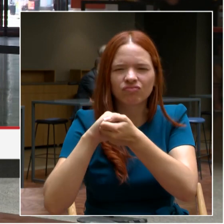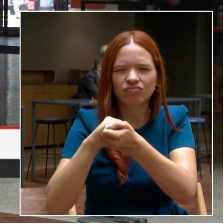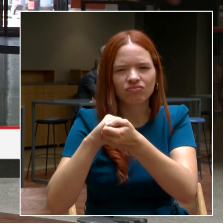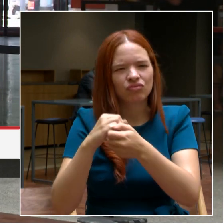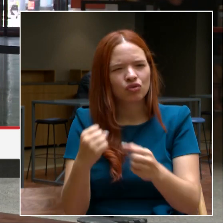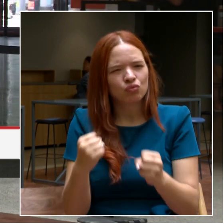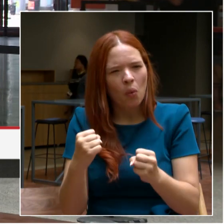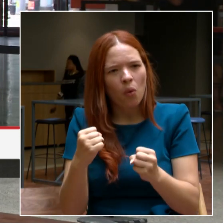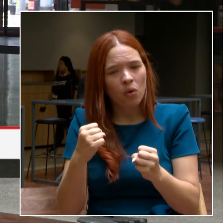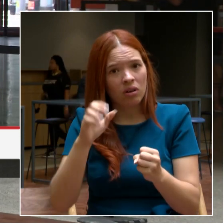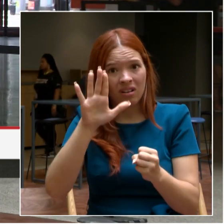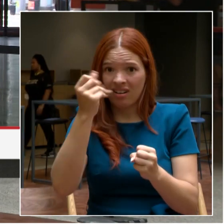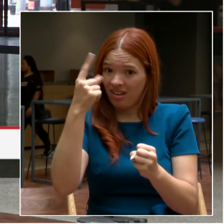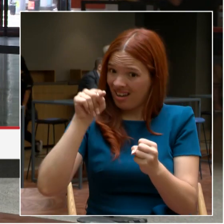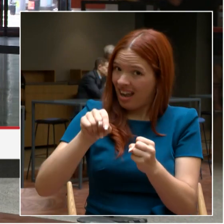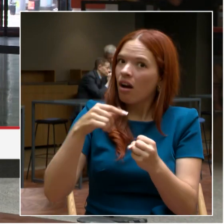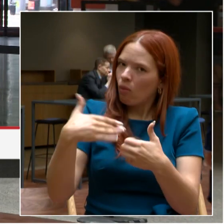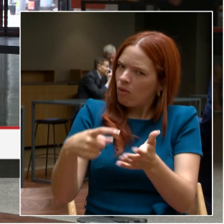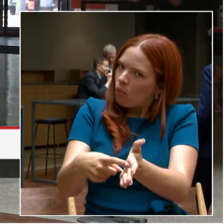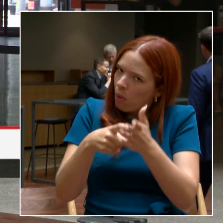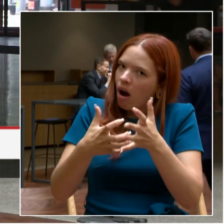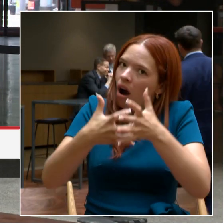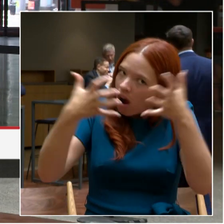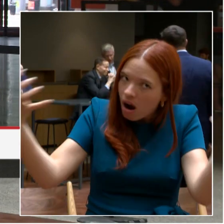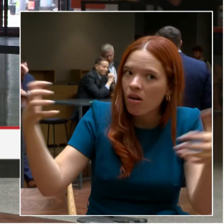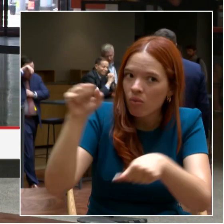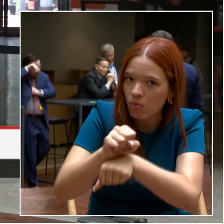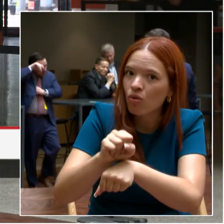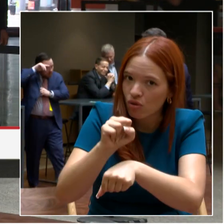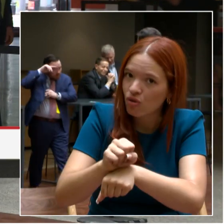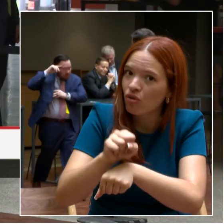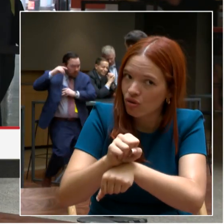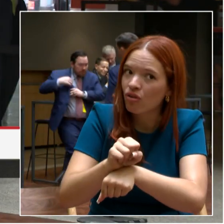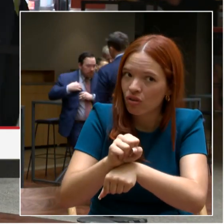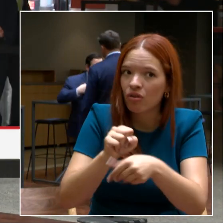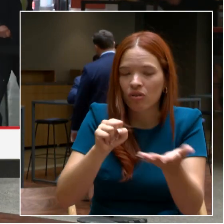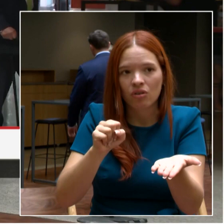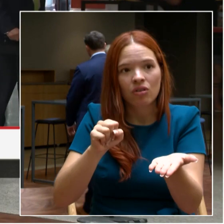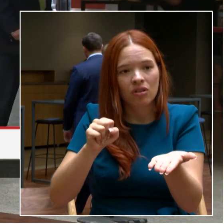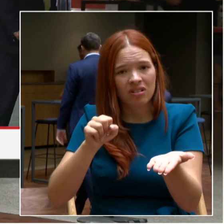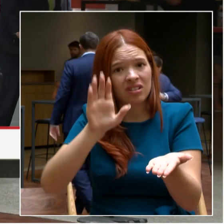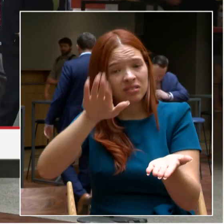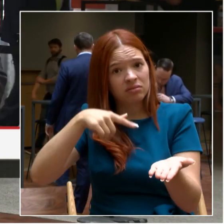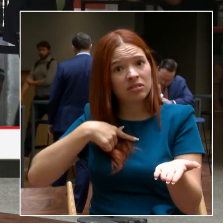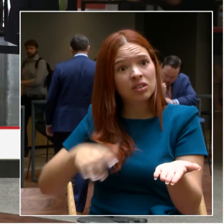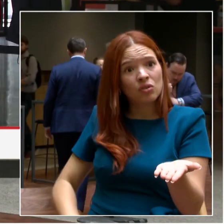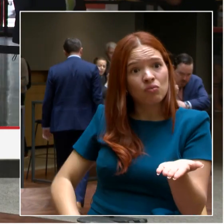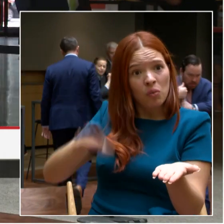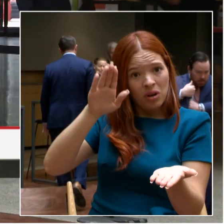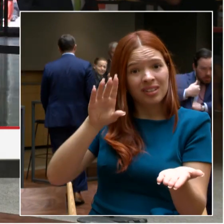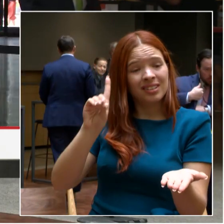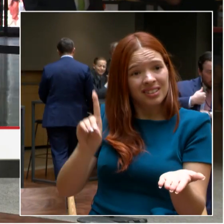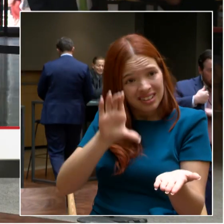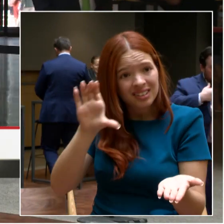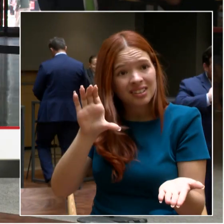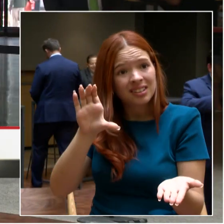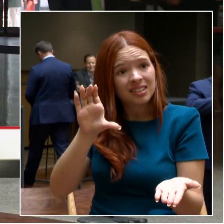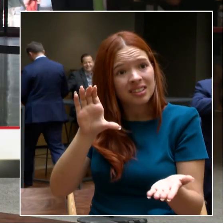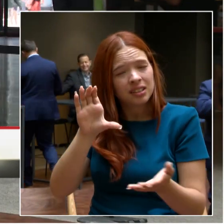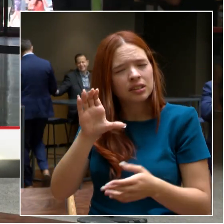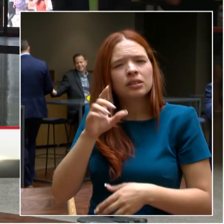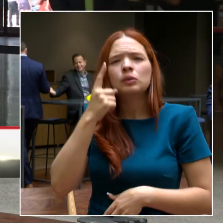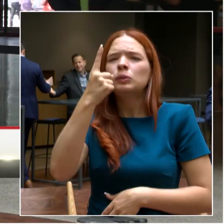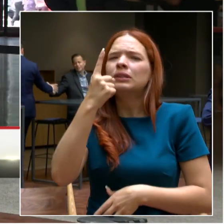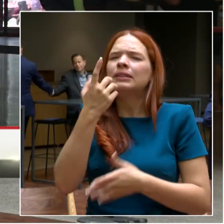city thriving again. Being a native Washingtonian, one thing that keeps me up at night is I remember what downtown used to